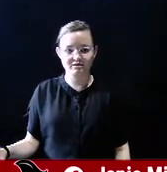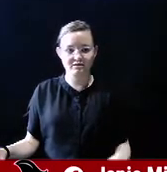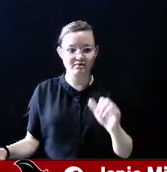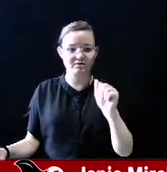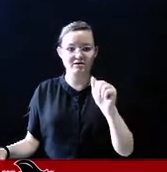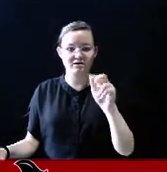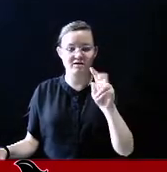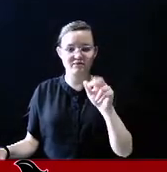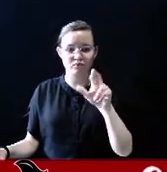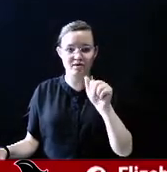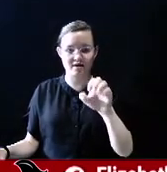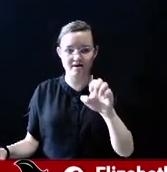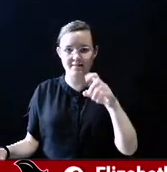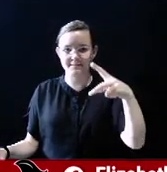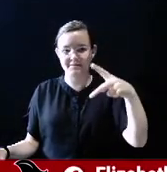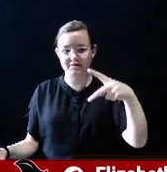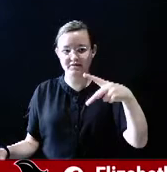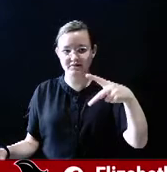Ava Ray Paulton.